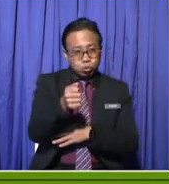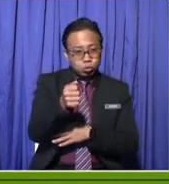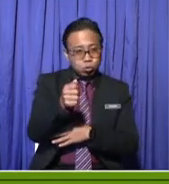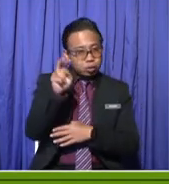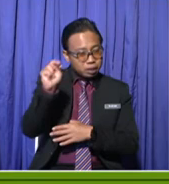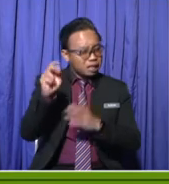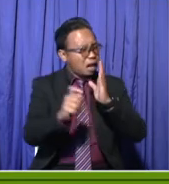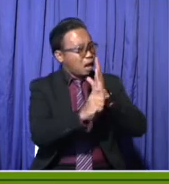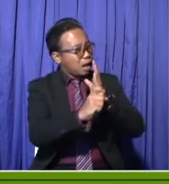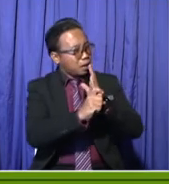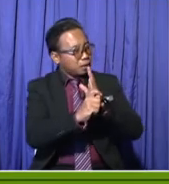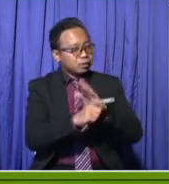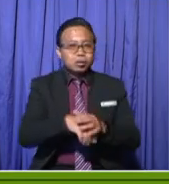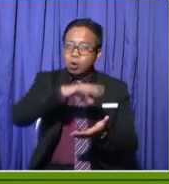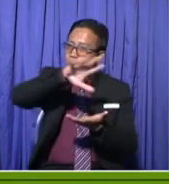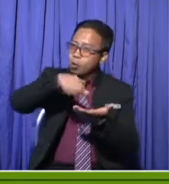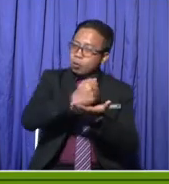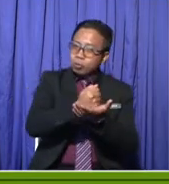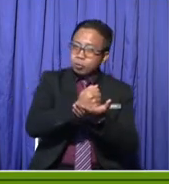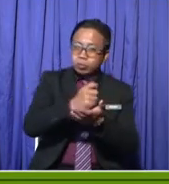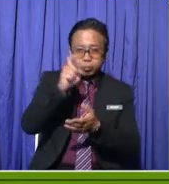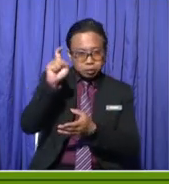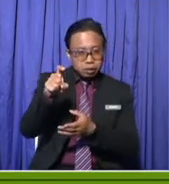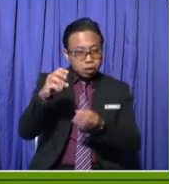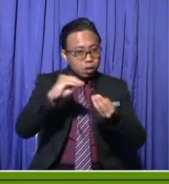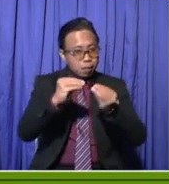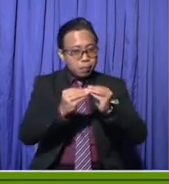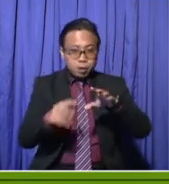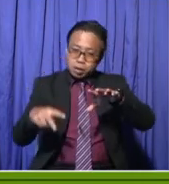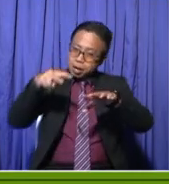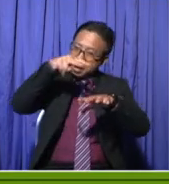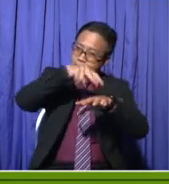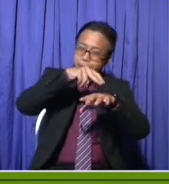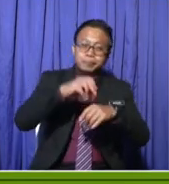add on to ensure the numbers are going up.